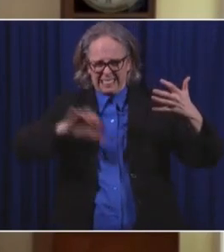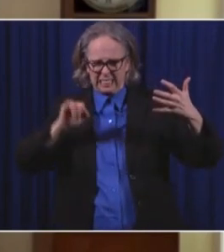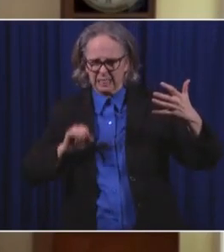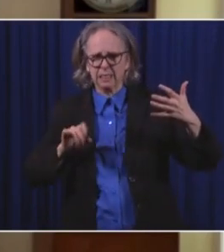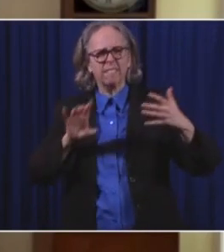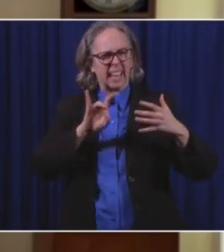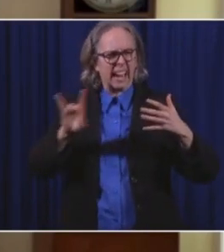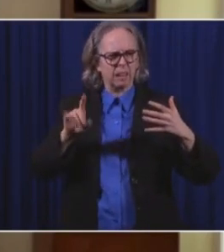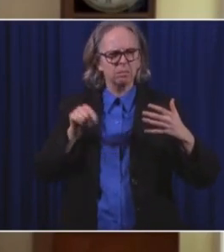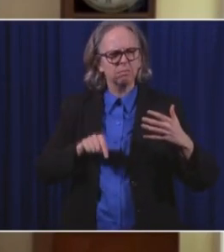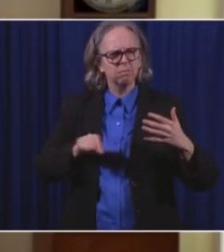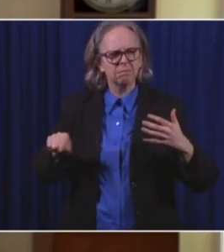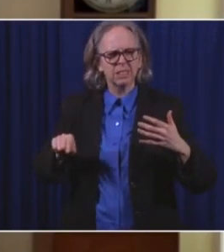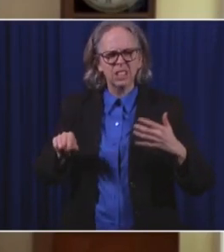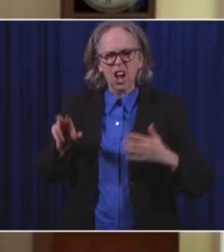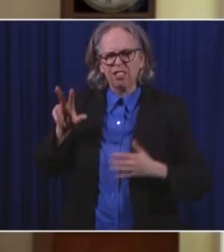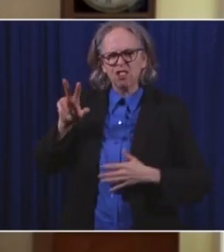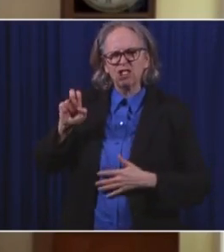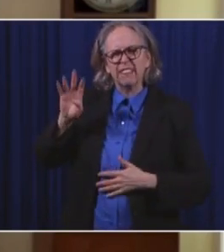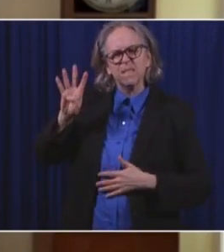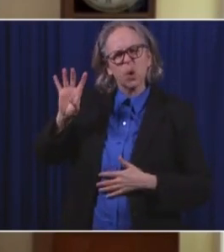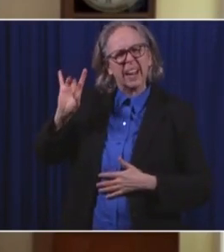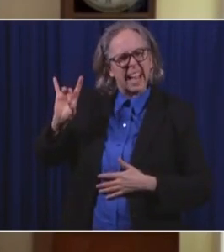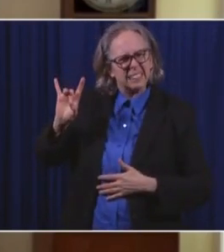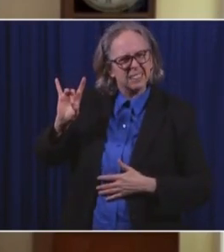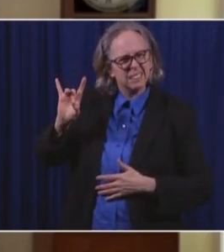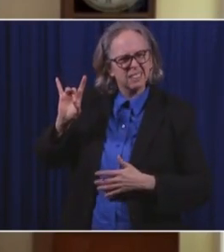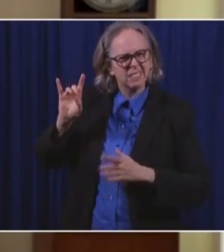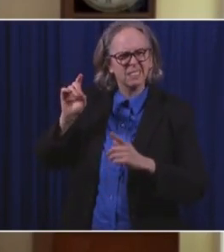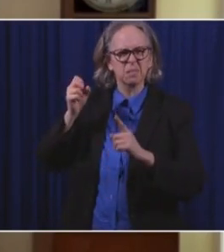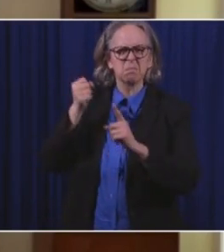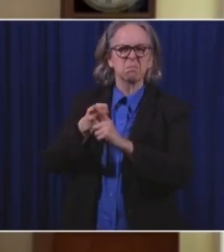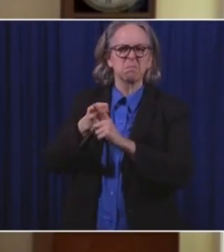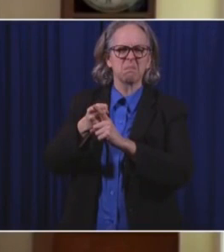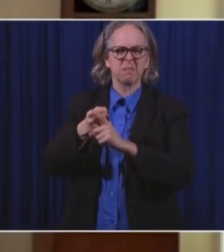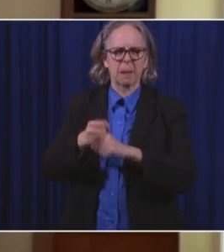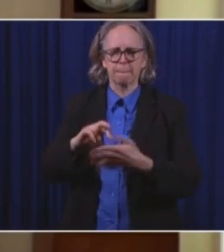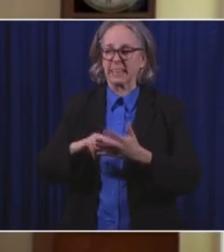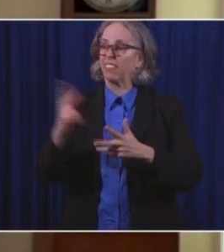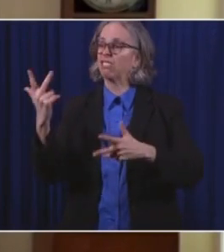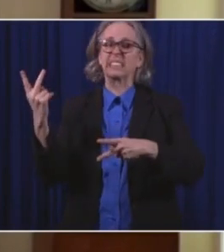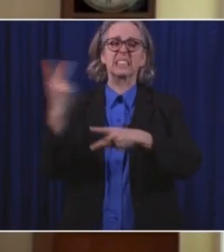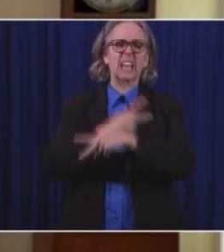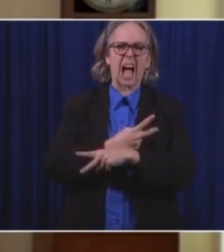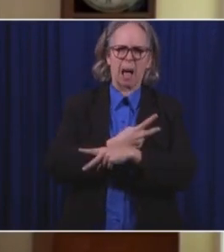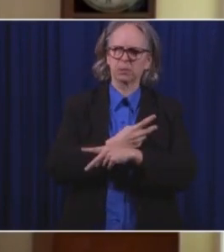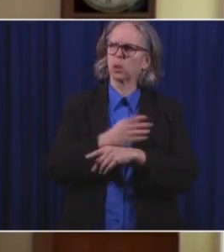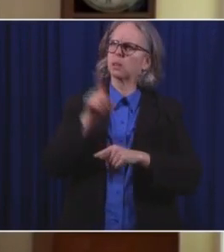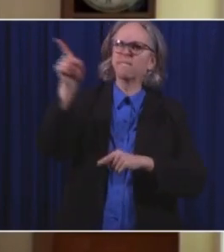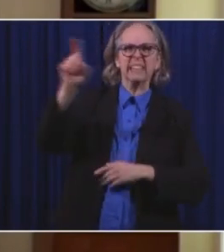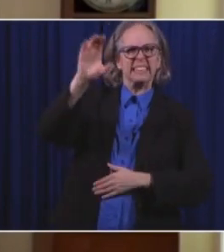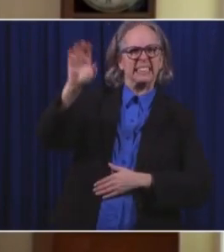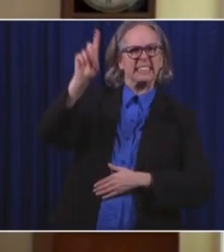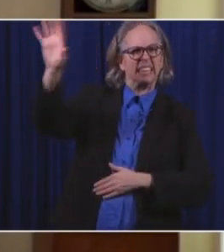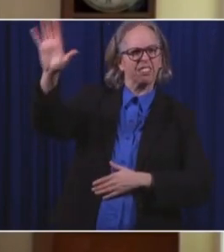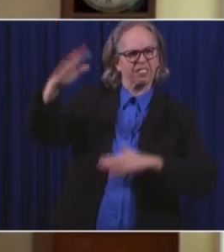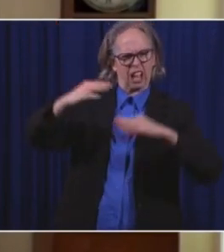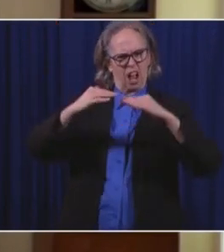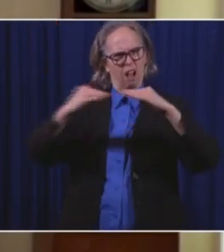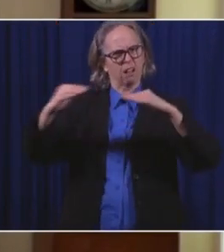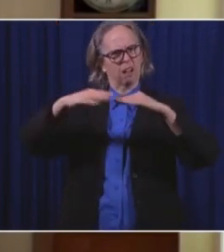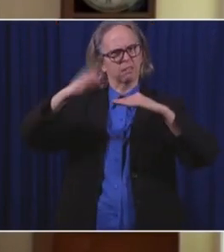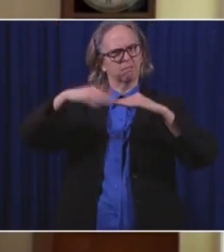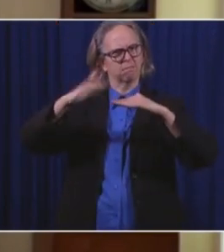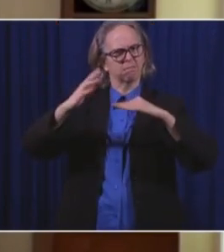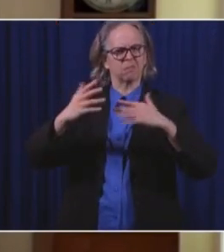at 348, which is almost 3.5 times higher than the CDC's threshold for high incidence. So no